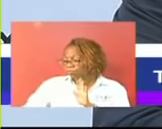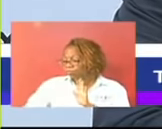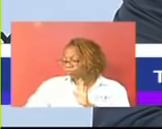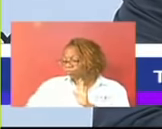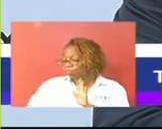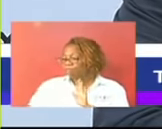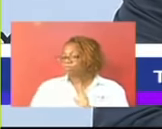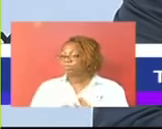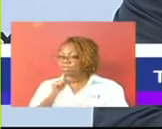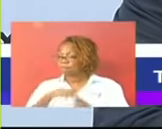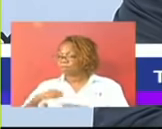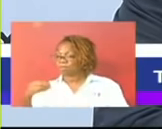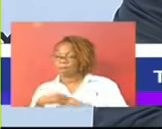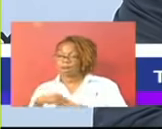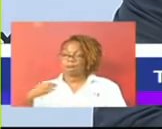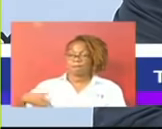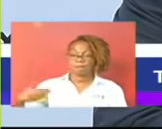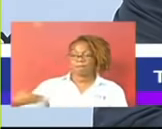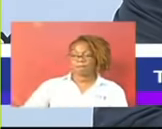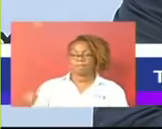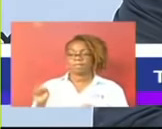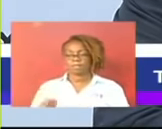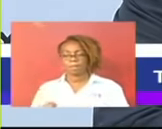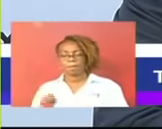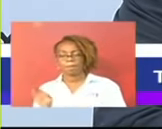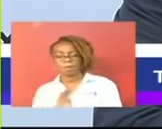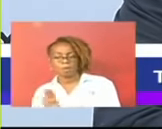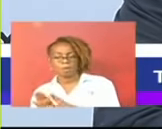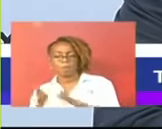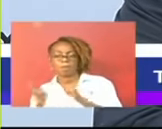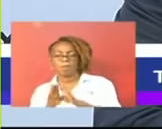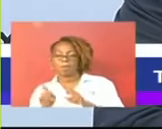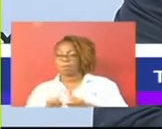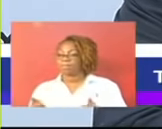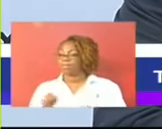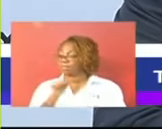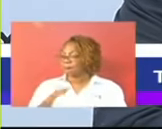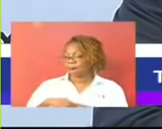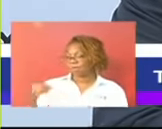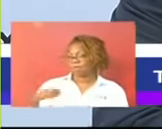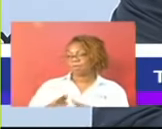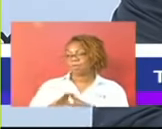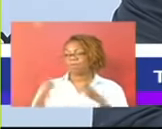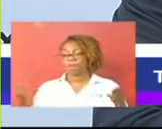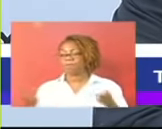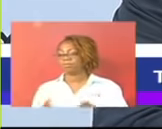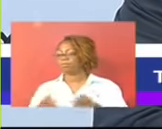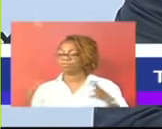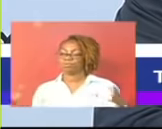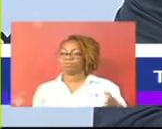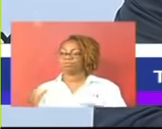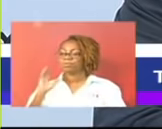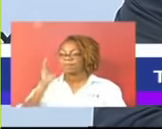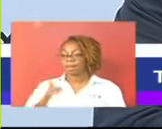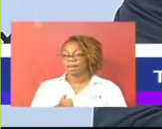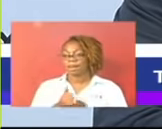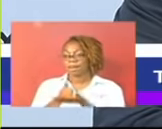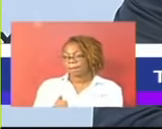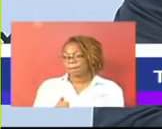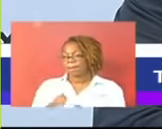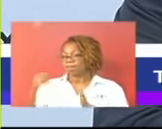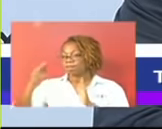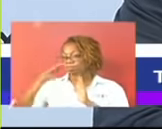do what we need to do, then that's the extent to which we will help to put a braking force on the